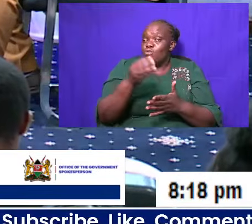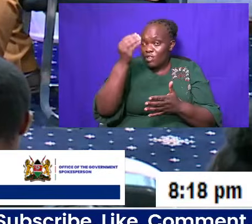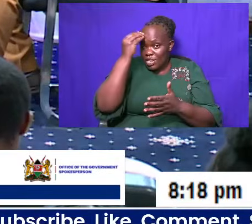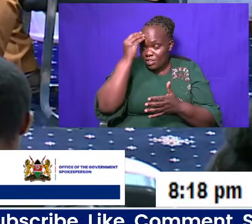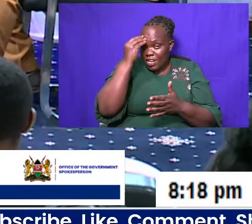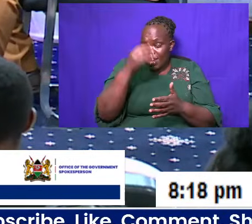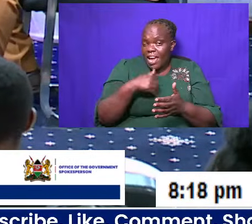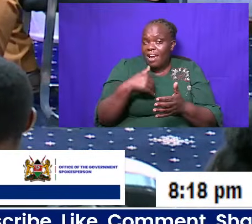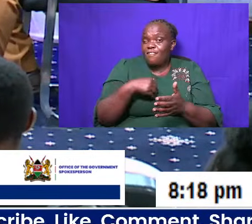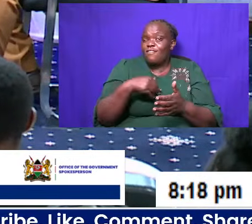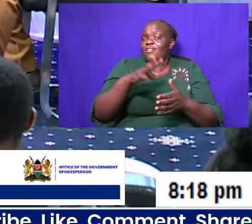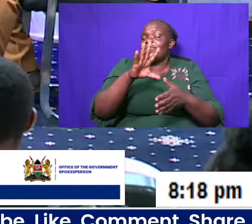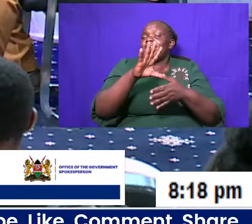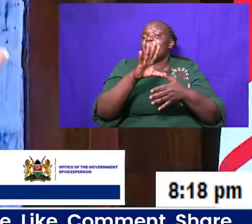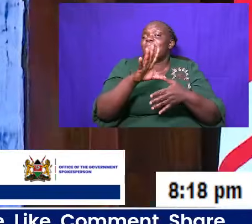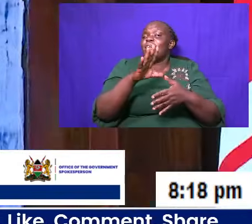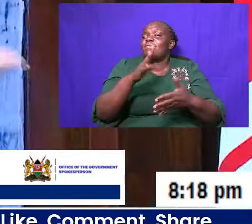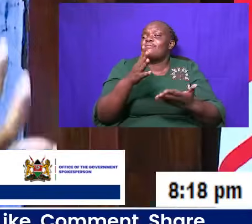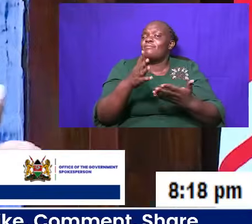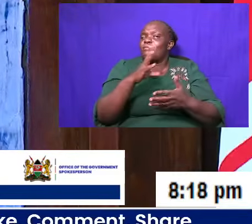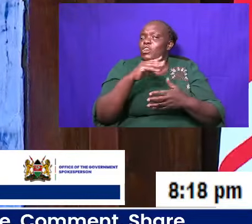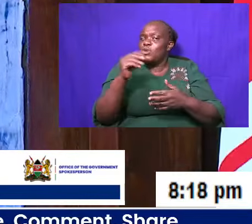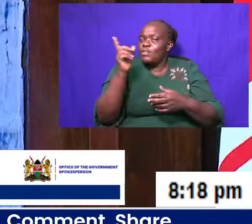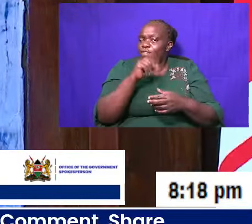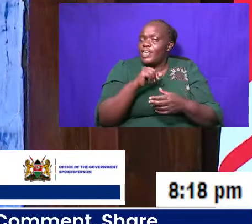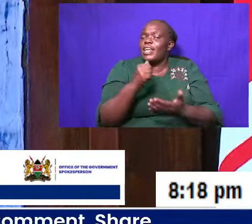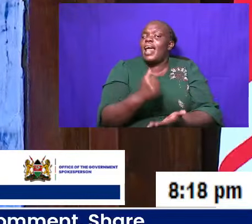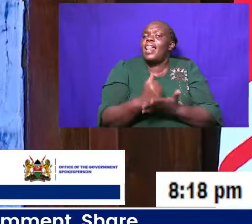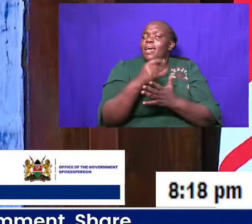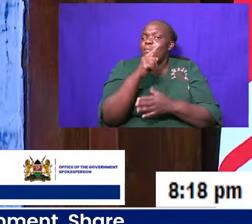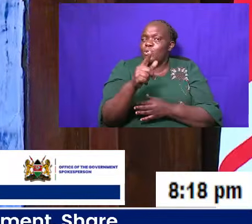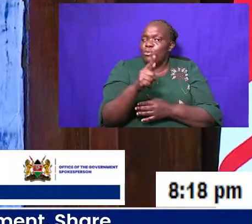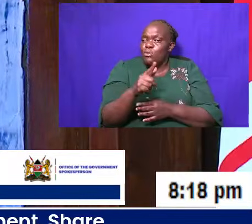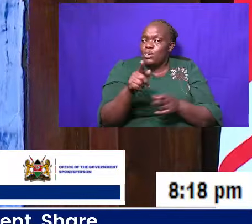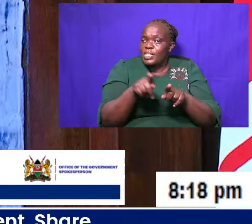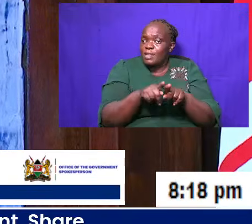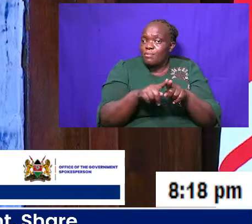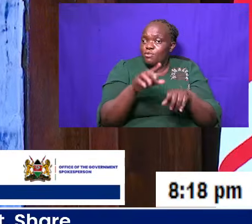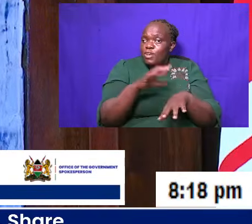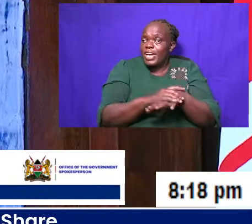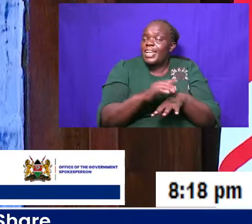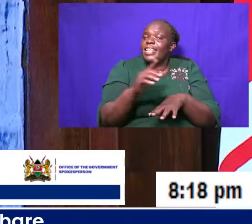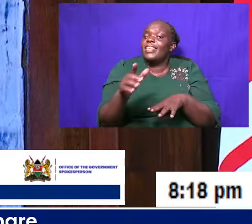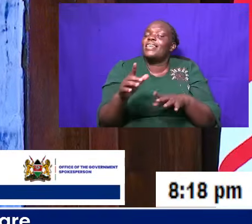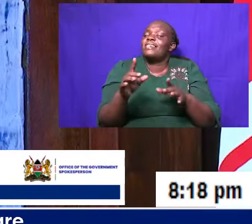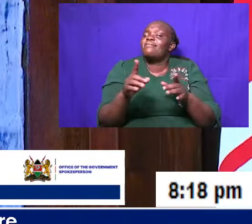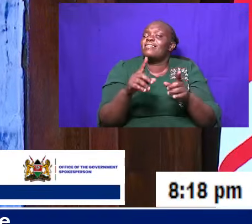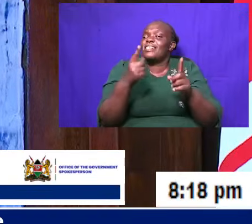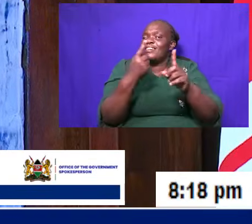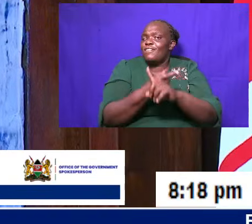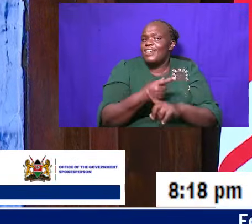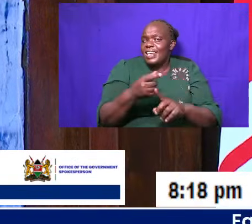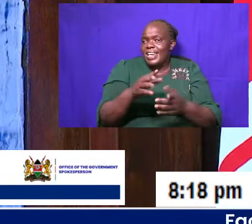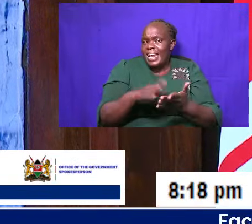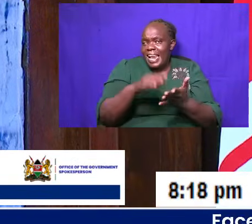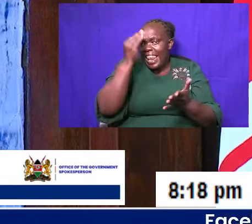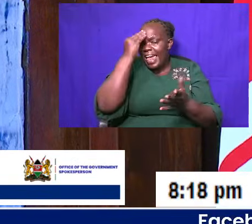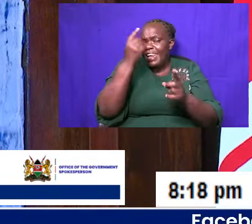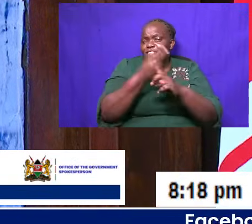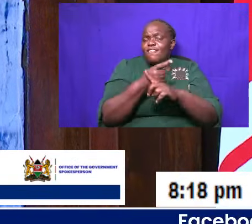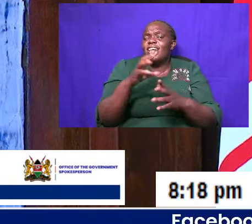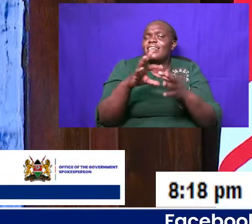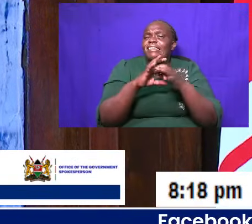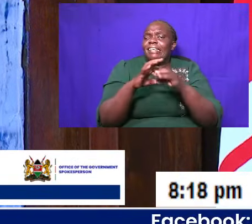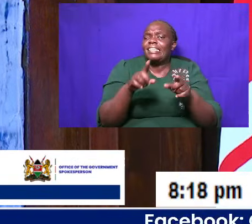went to Germany partly, which I think that exchange helps you because you get different perspective. But also my research for